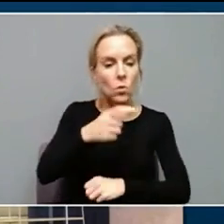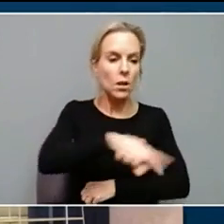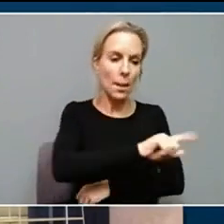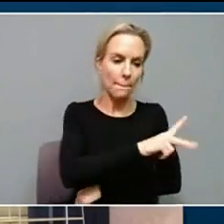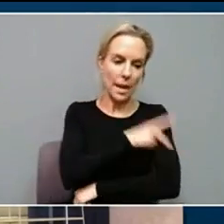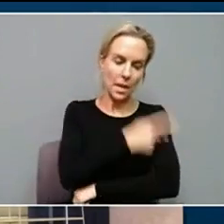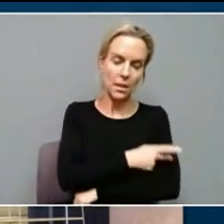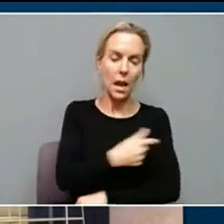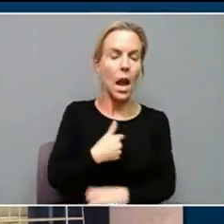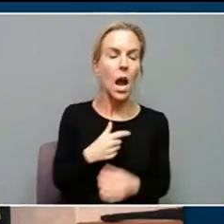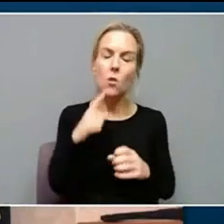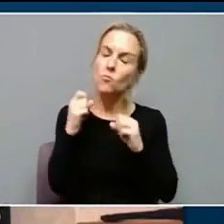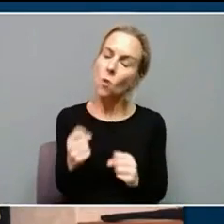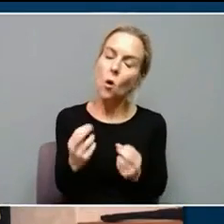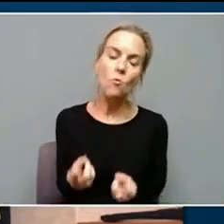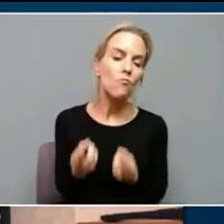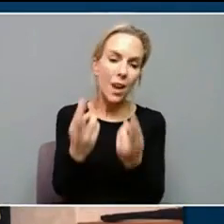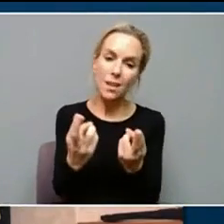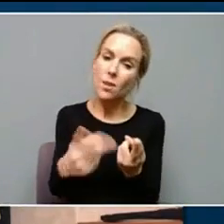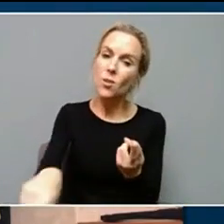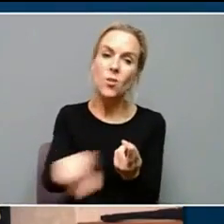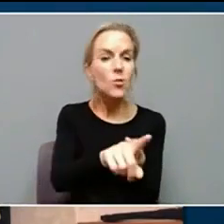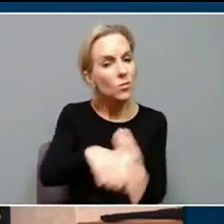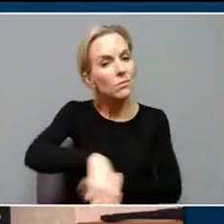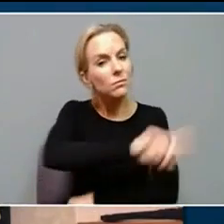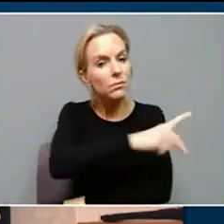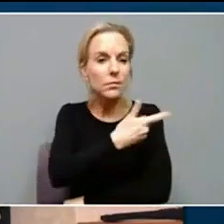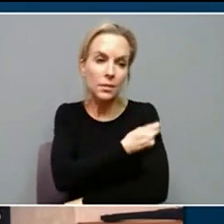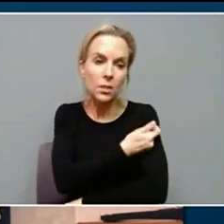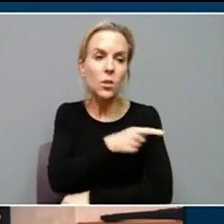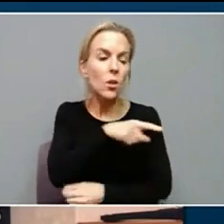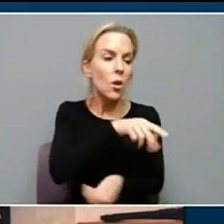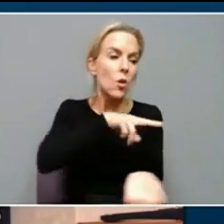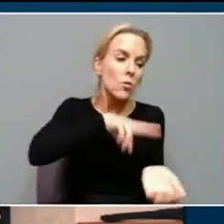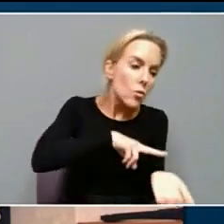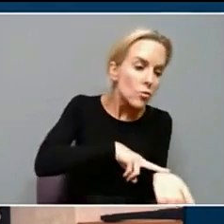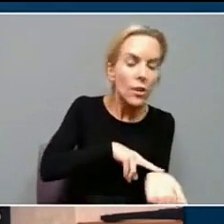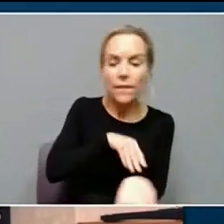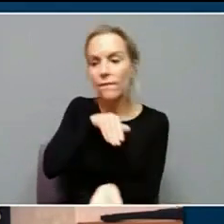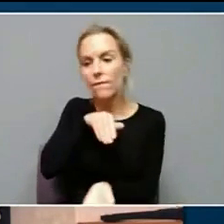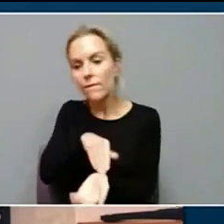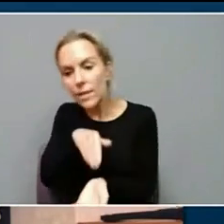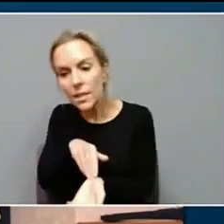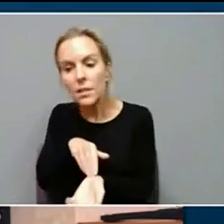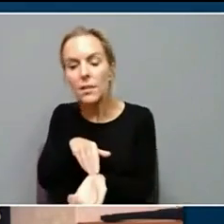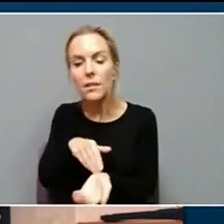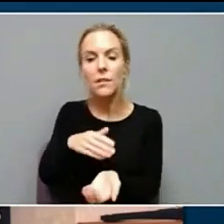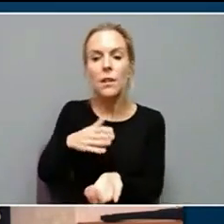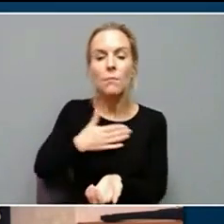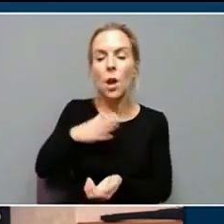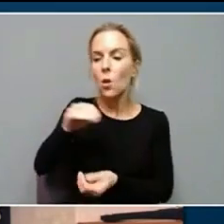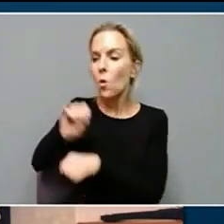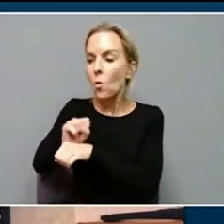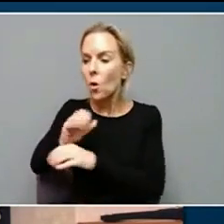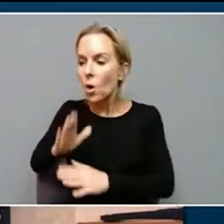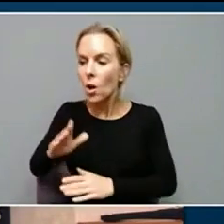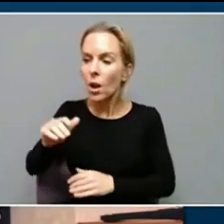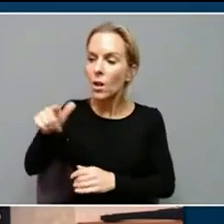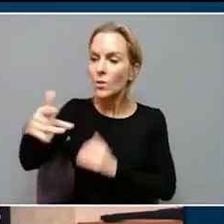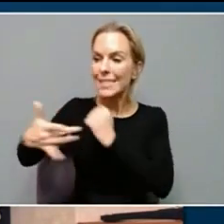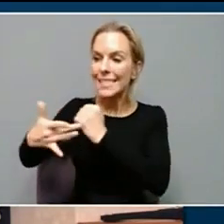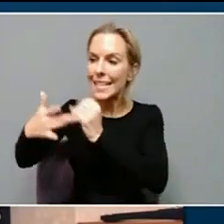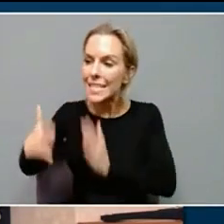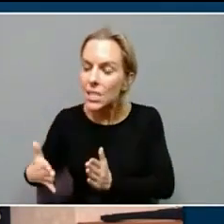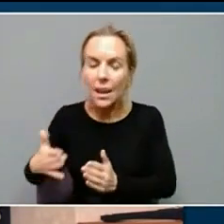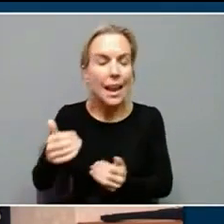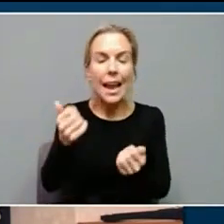strongly recommend that people get it. To the nurses and the physicians and my fellow physicians and technicians and everybody,